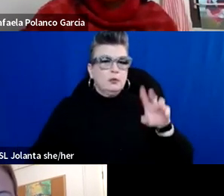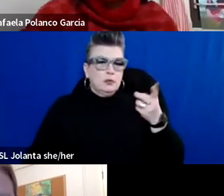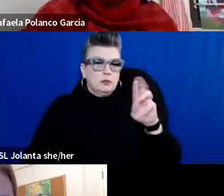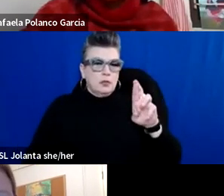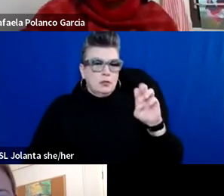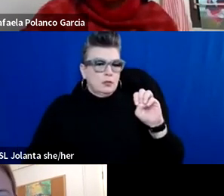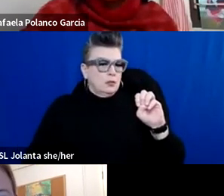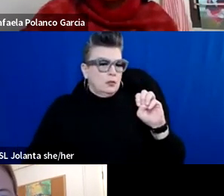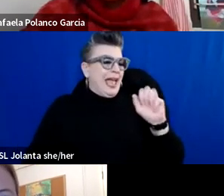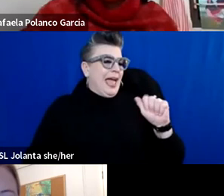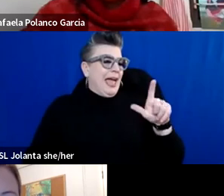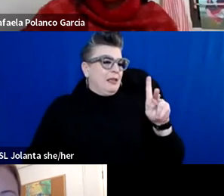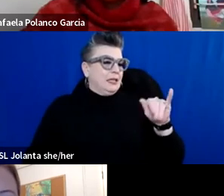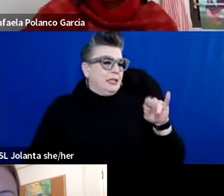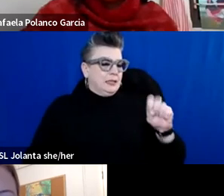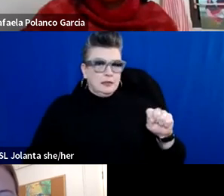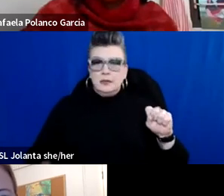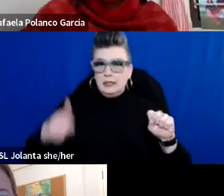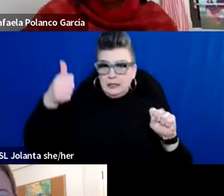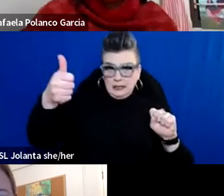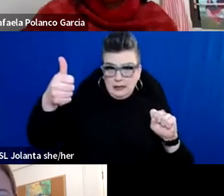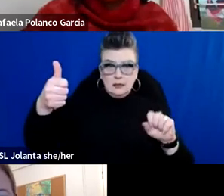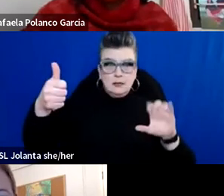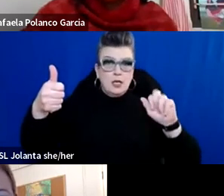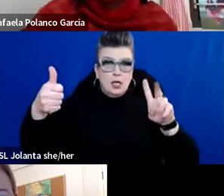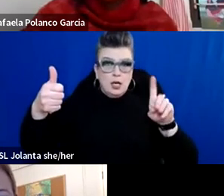yes mr carder hernandez